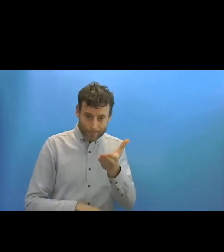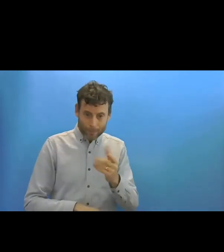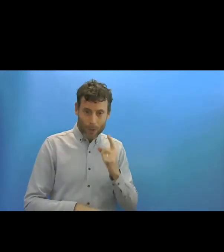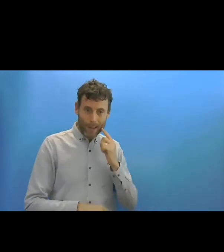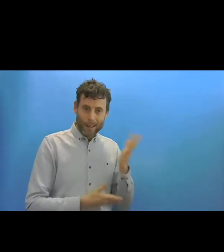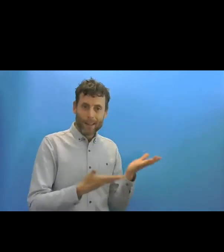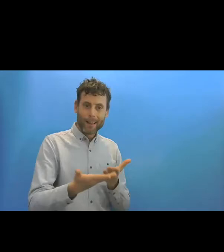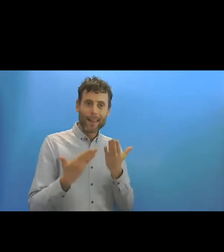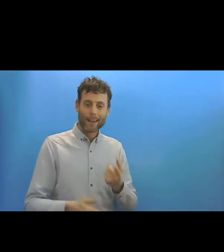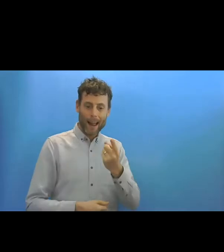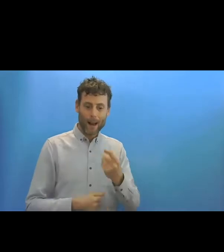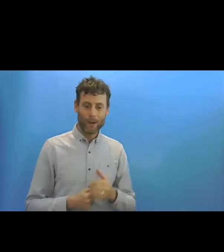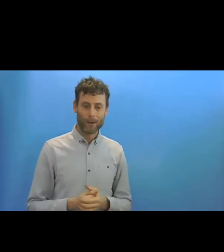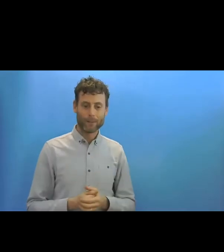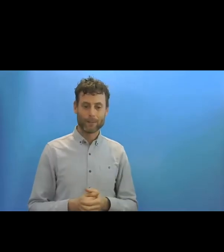in. Brilliant.